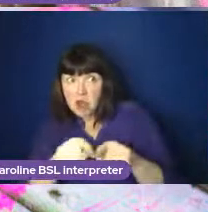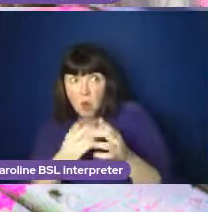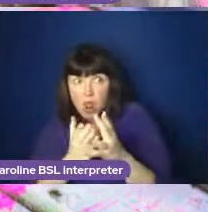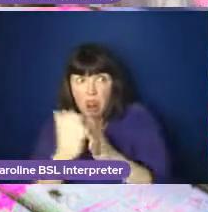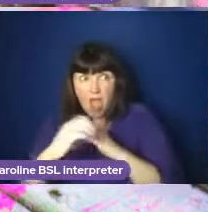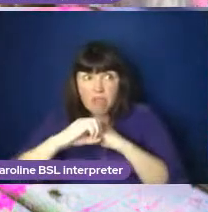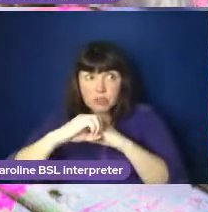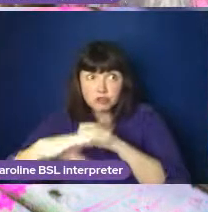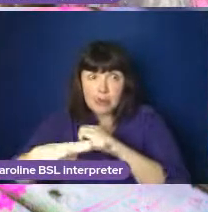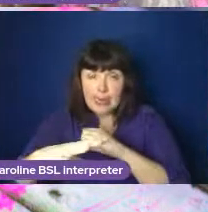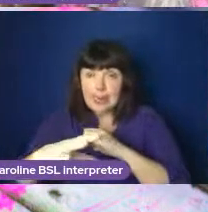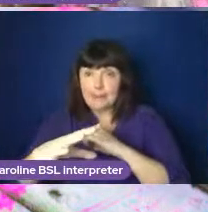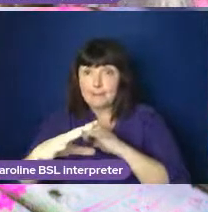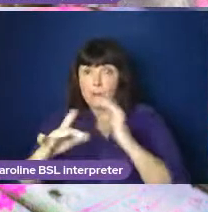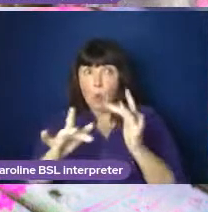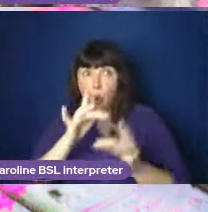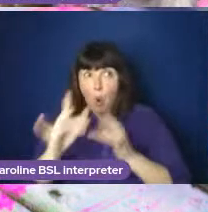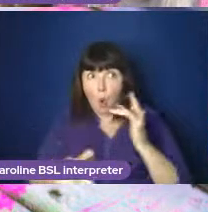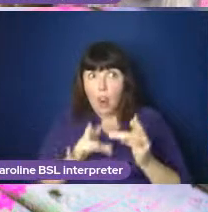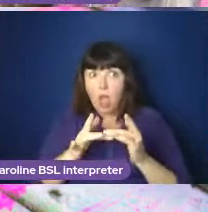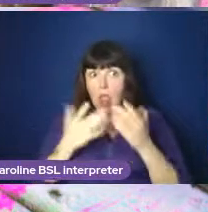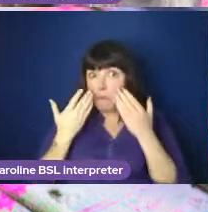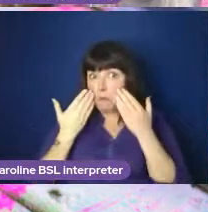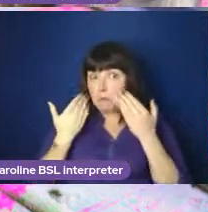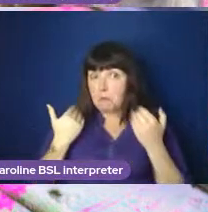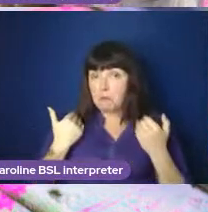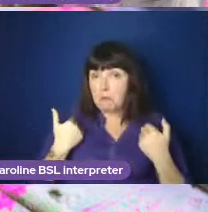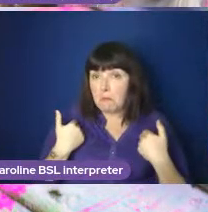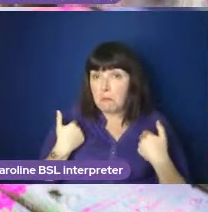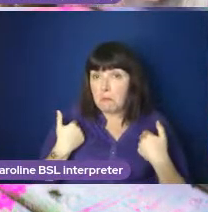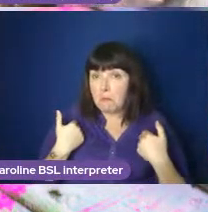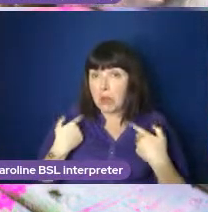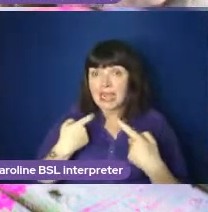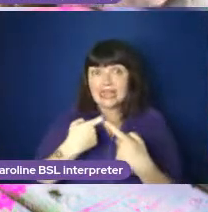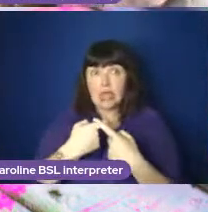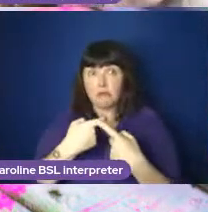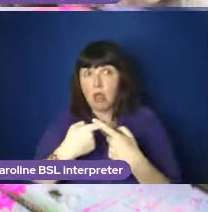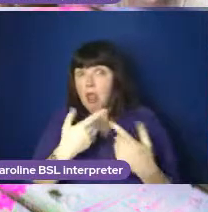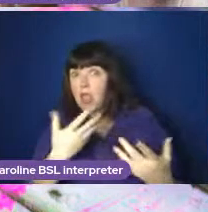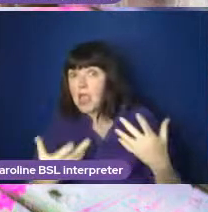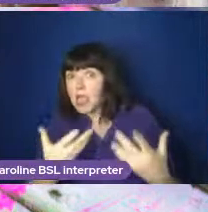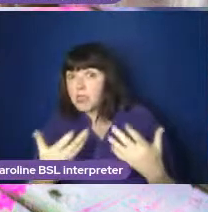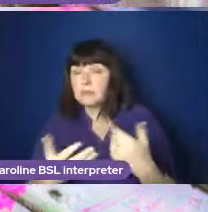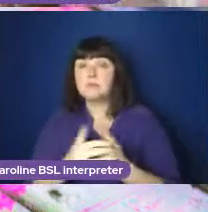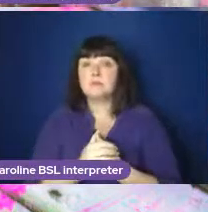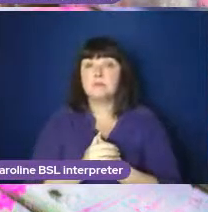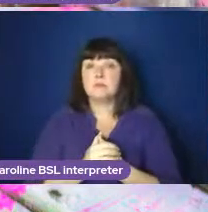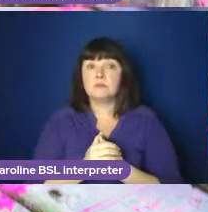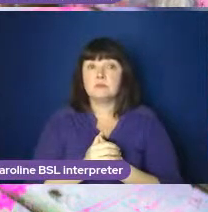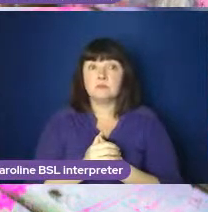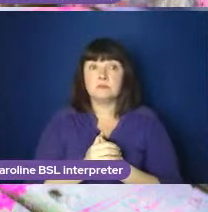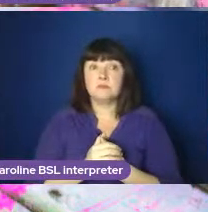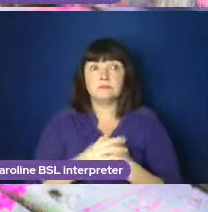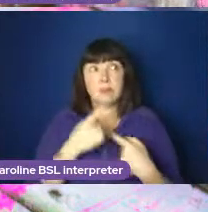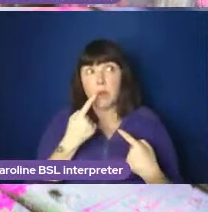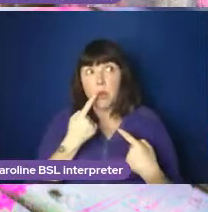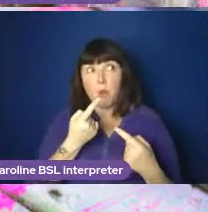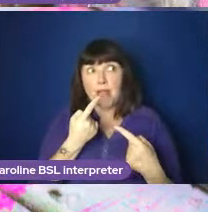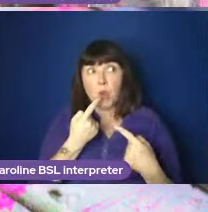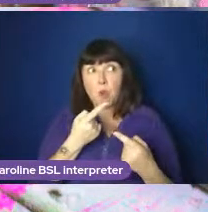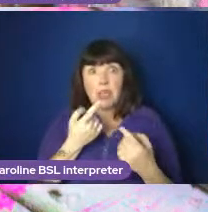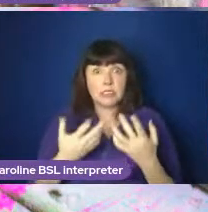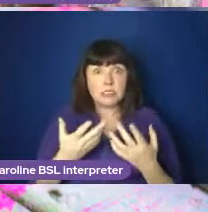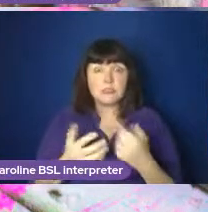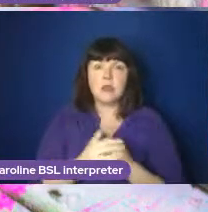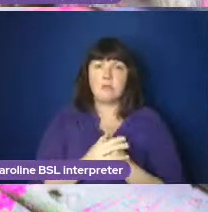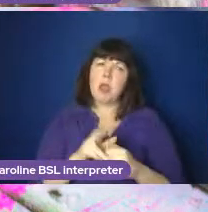as an online guest. If she is, it would be good if we could see her comments as well. But I